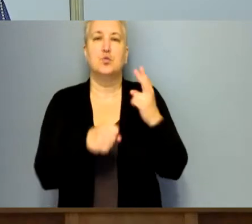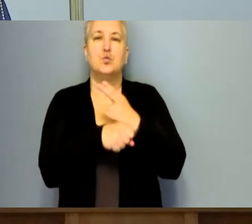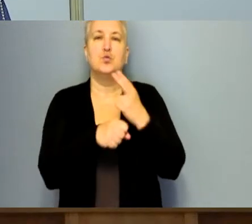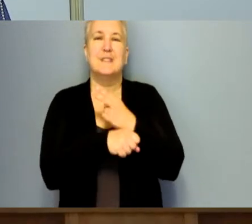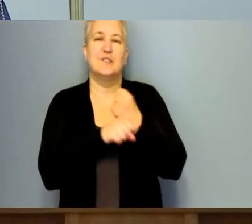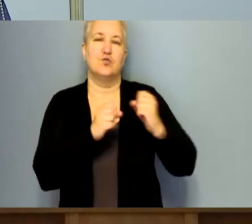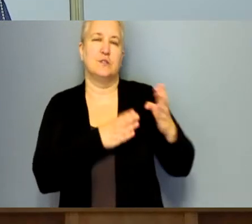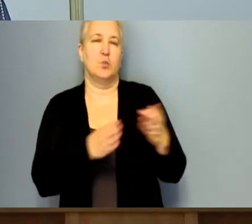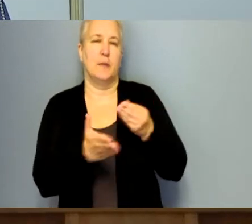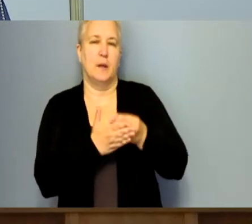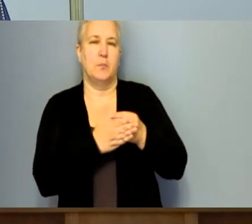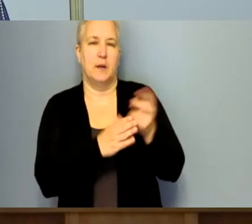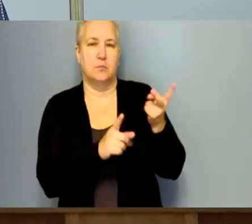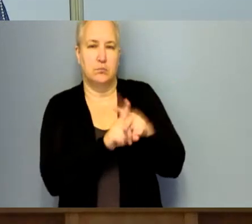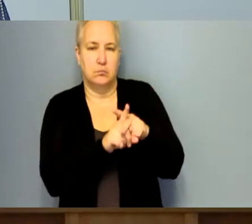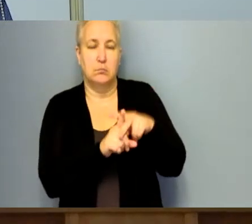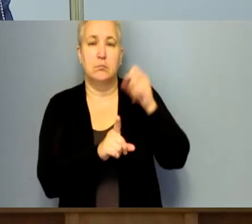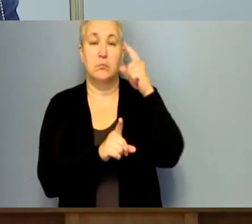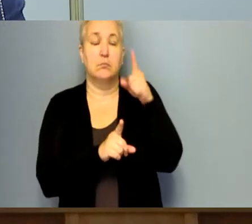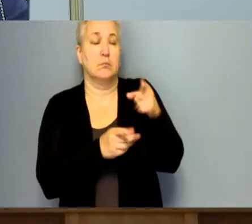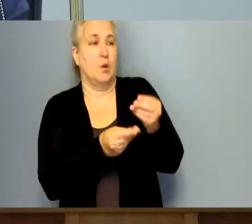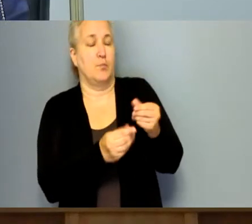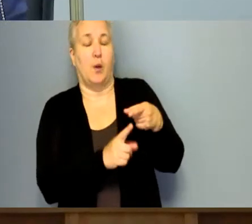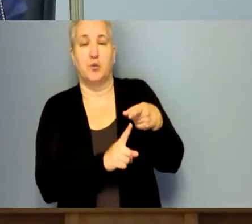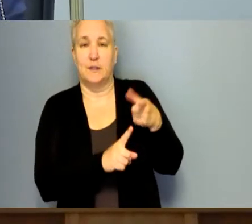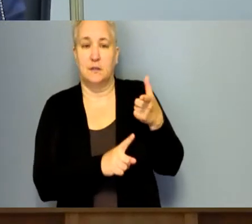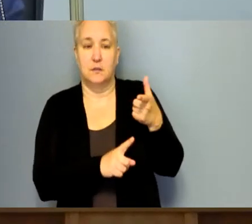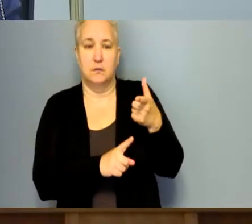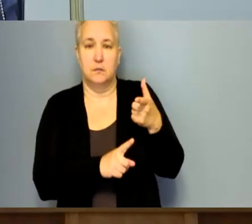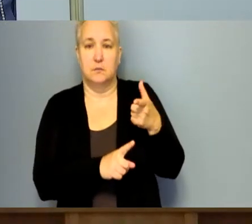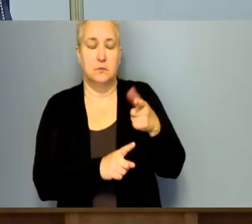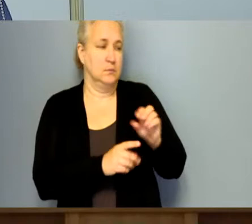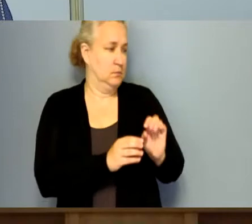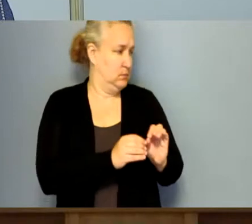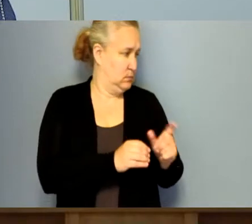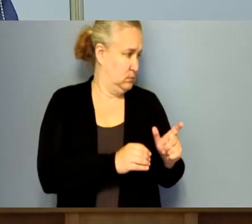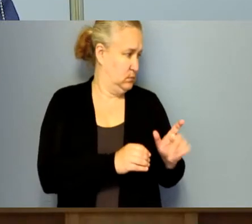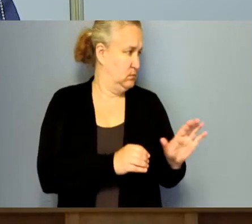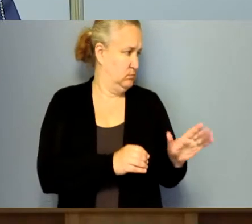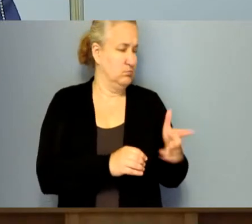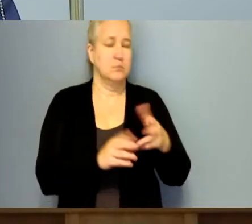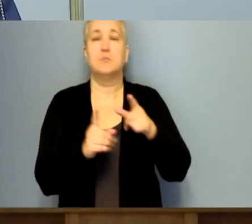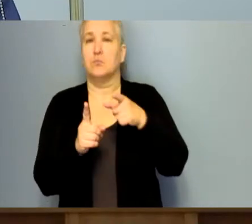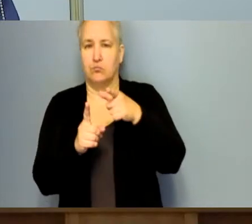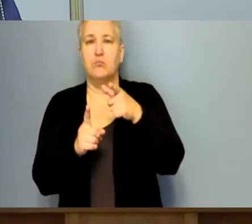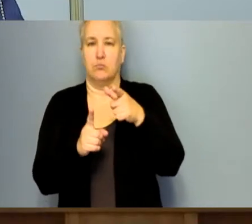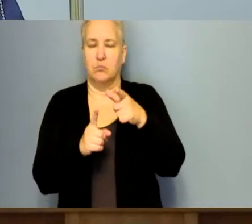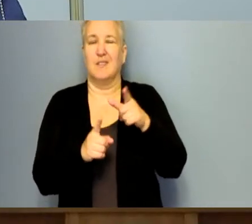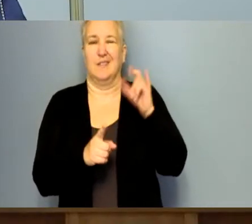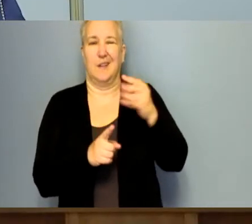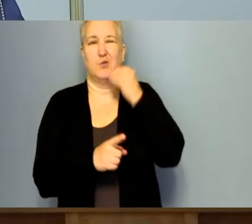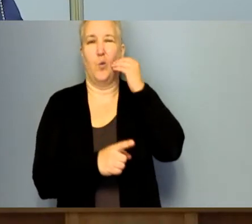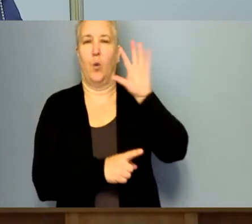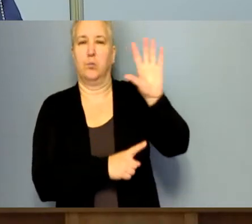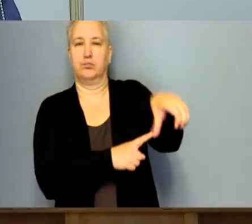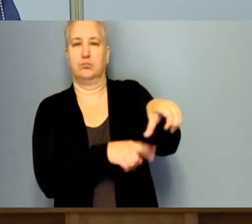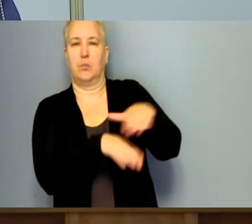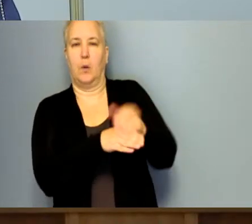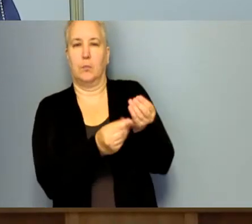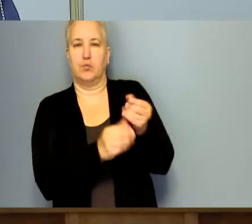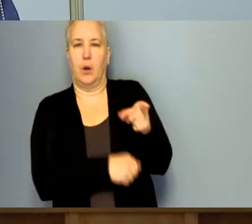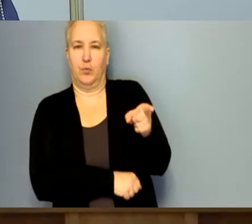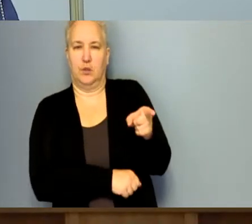money. This is property, is it Livinggreen, right? Yeah, Liberté. Yeah, this is actually a home that's on a